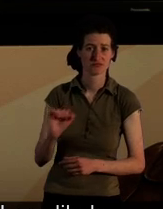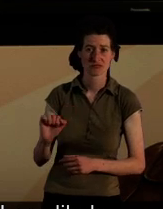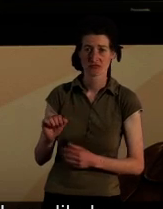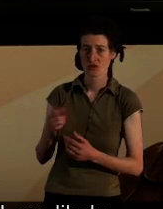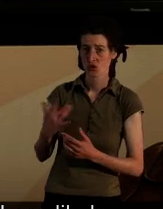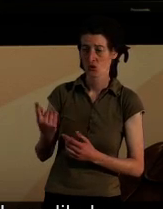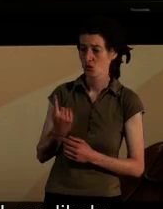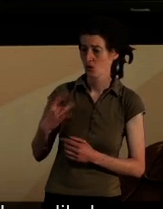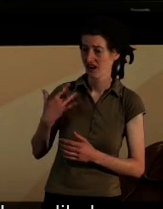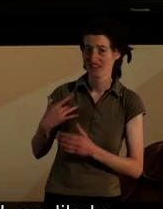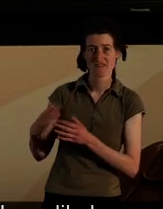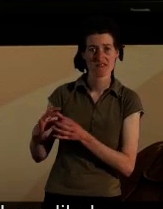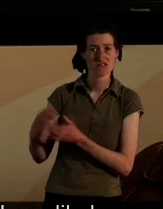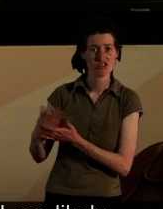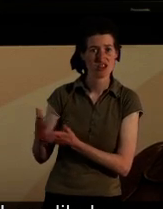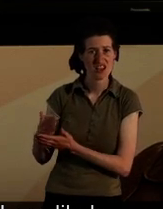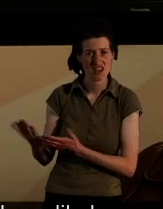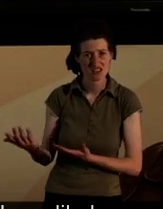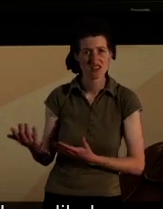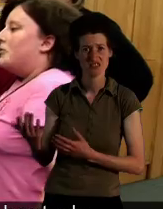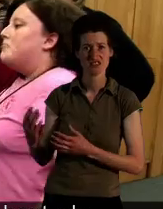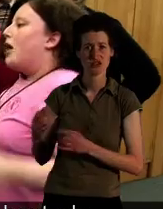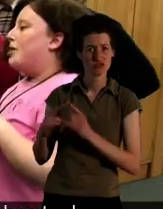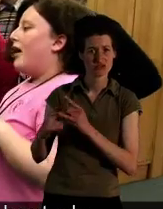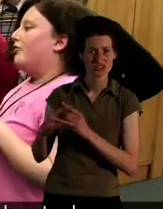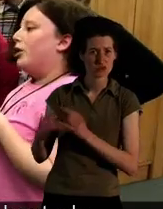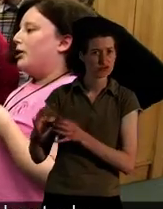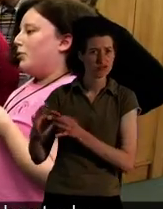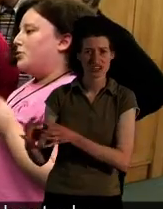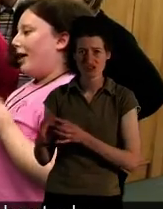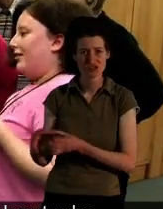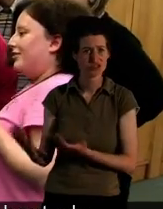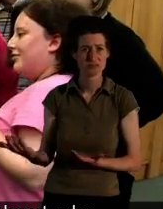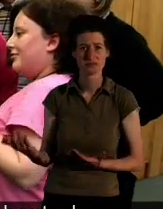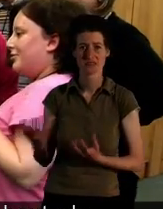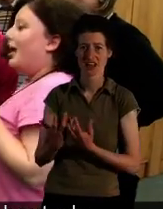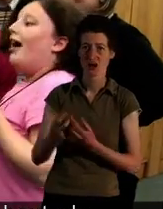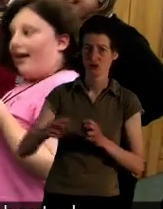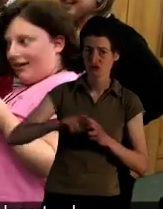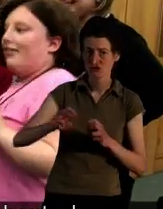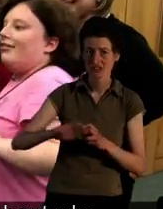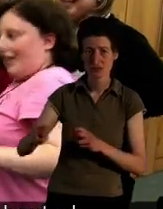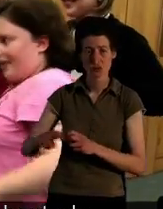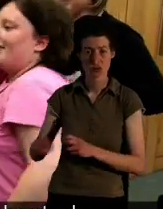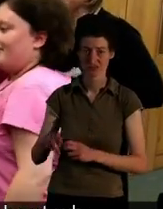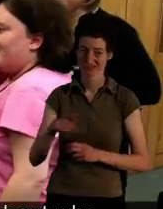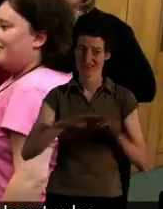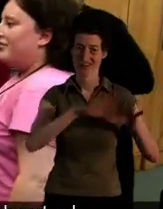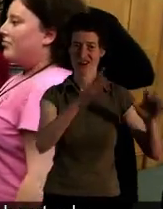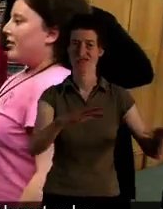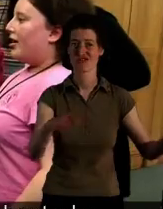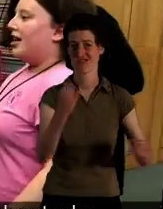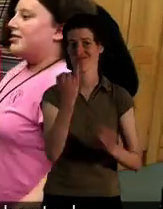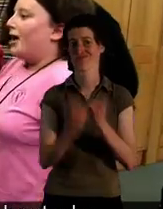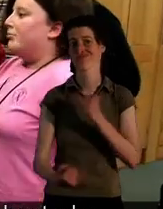Less likely to get jobs, going to be economically poorer. Disabled people have less choices about who they live with,